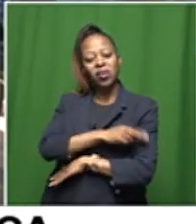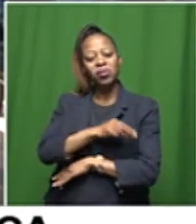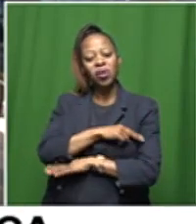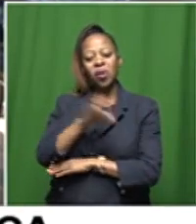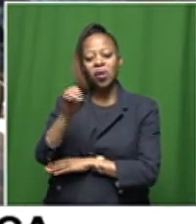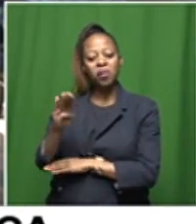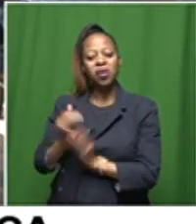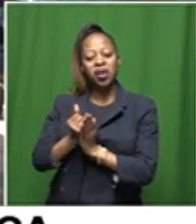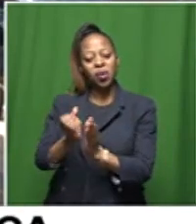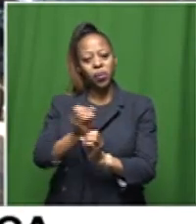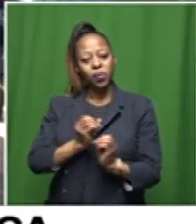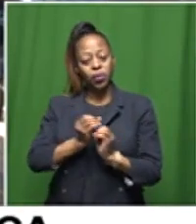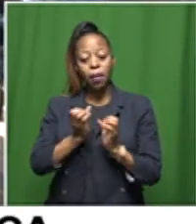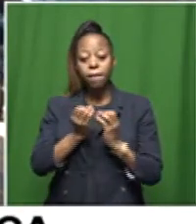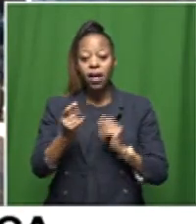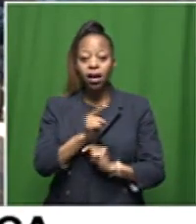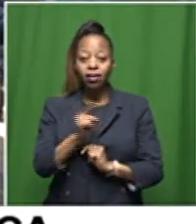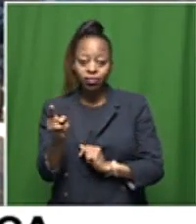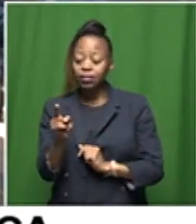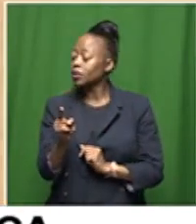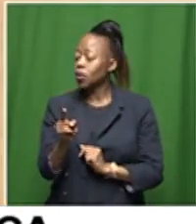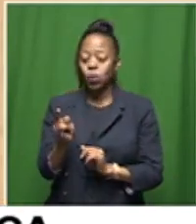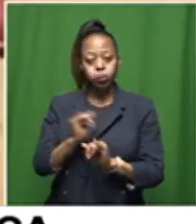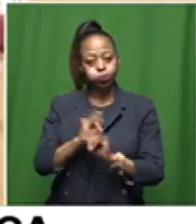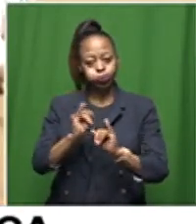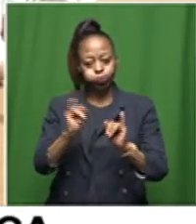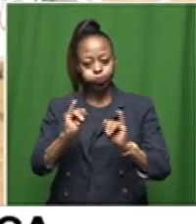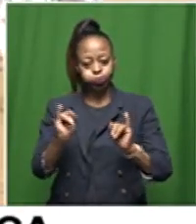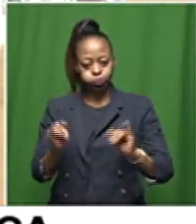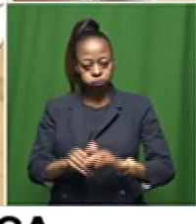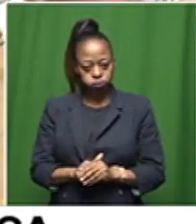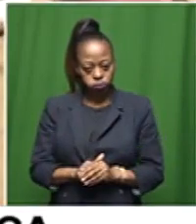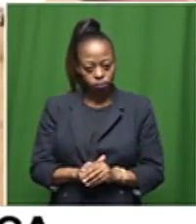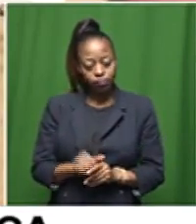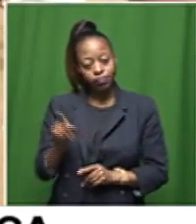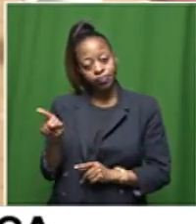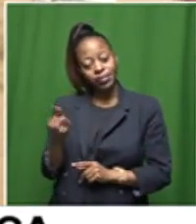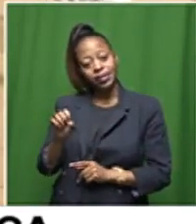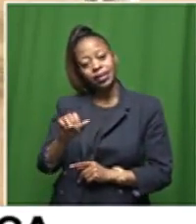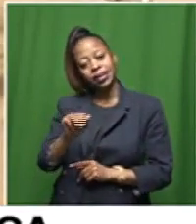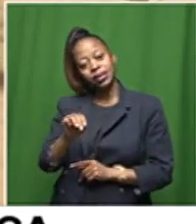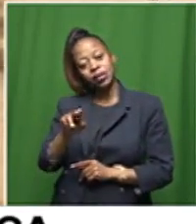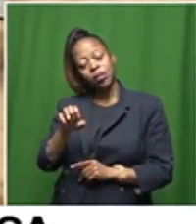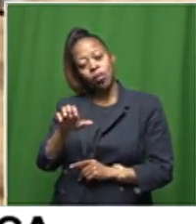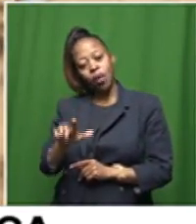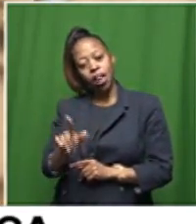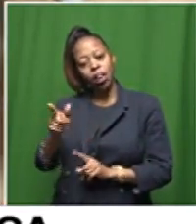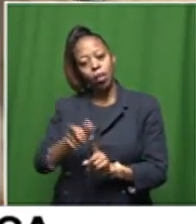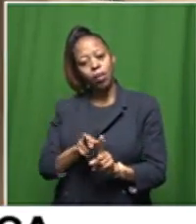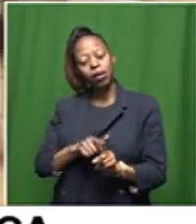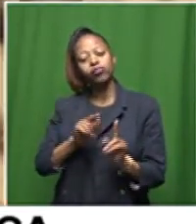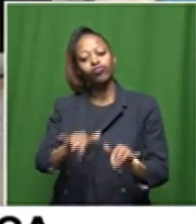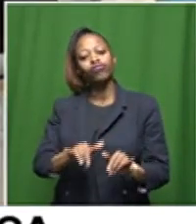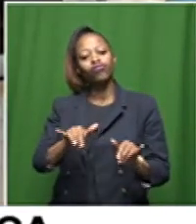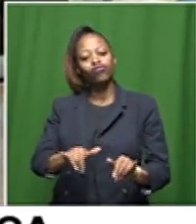Hospital. For many, it has been a nightmare. Samuel Ndakakatsi is one of the patients who have been